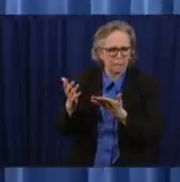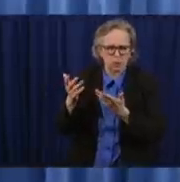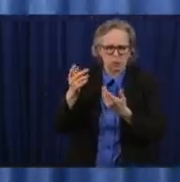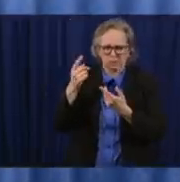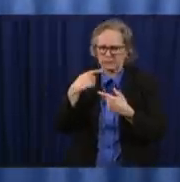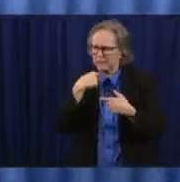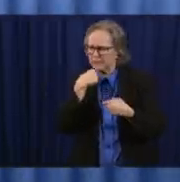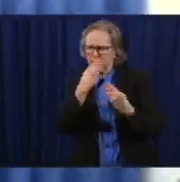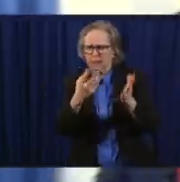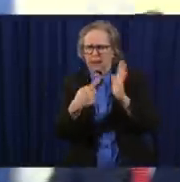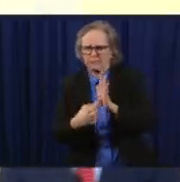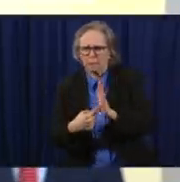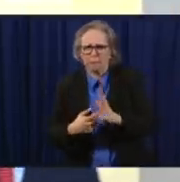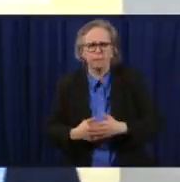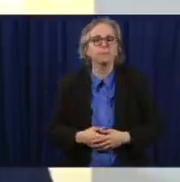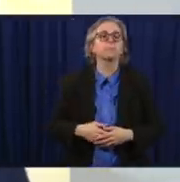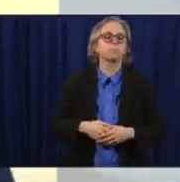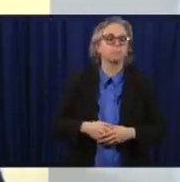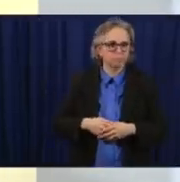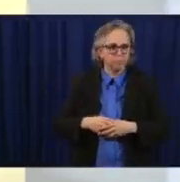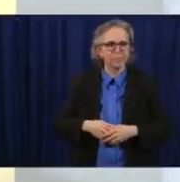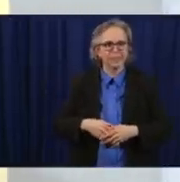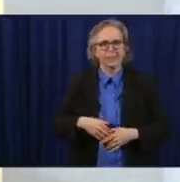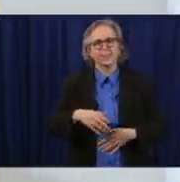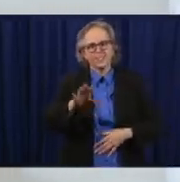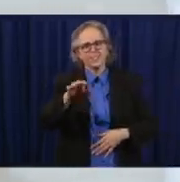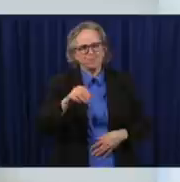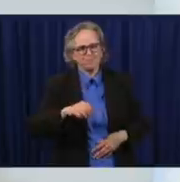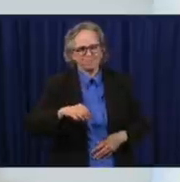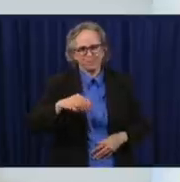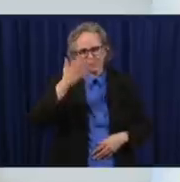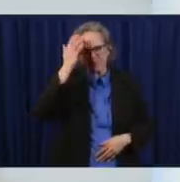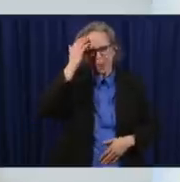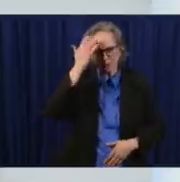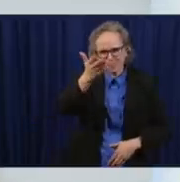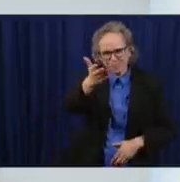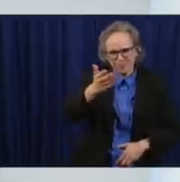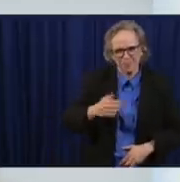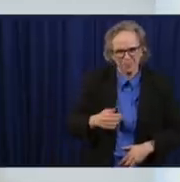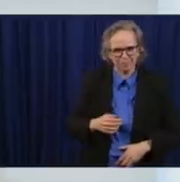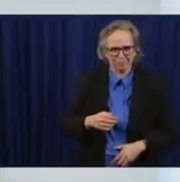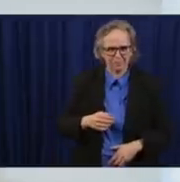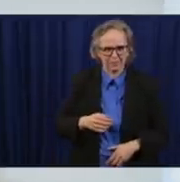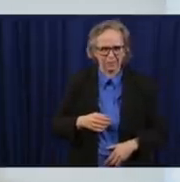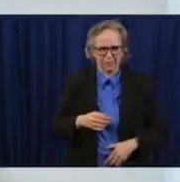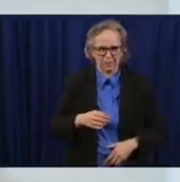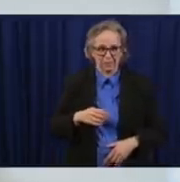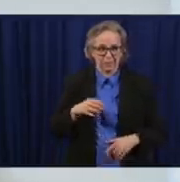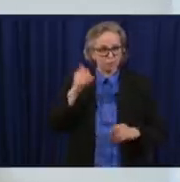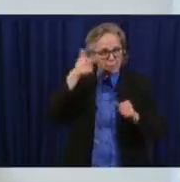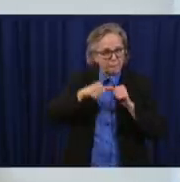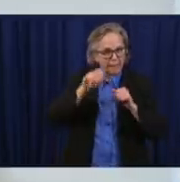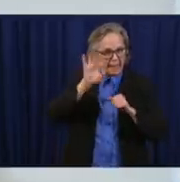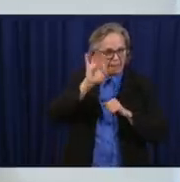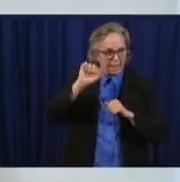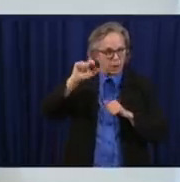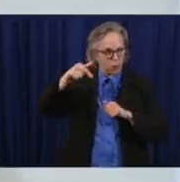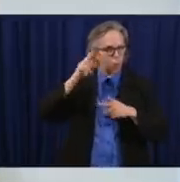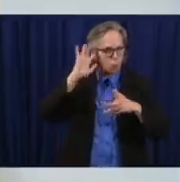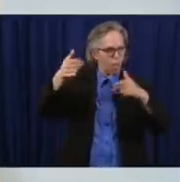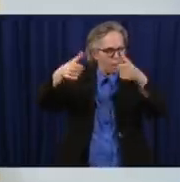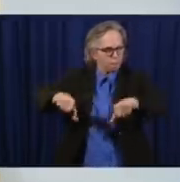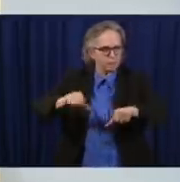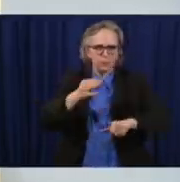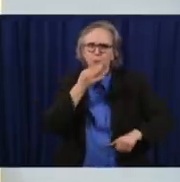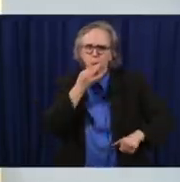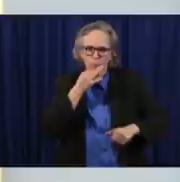Yeah, we're going to come up with a list of frequently asked questions on this, because we know that it's